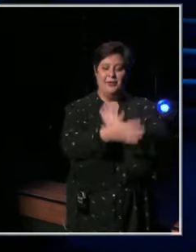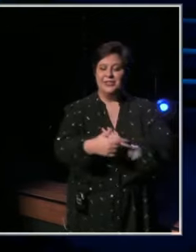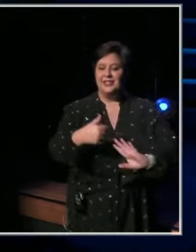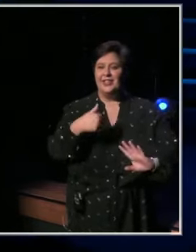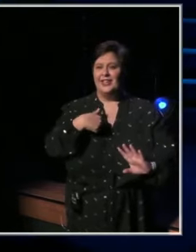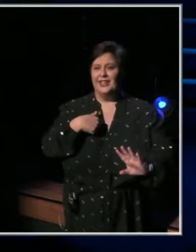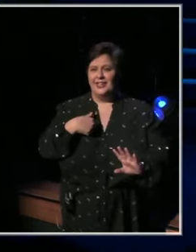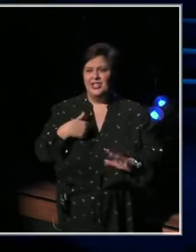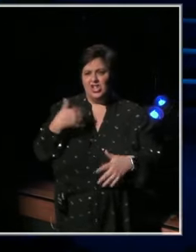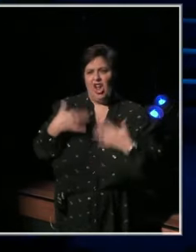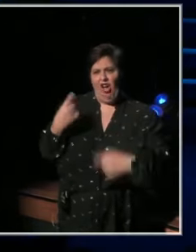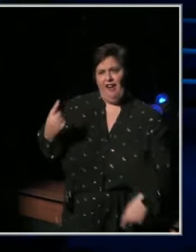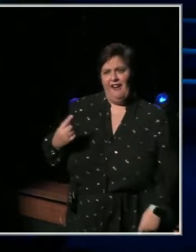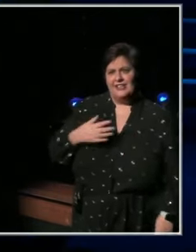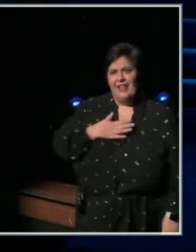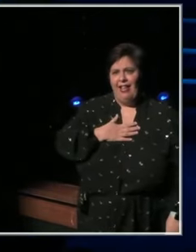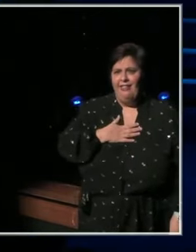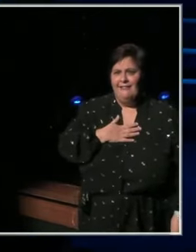She hurt herself.